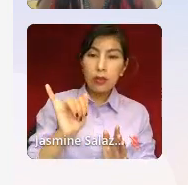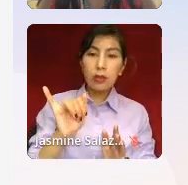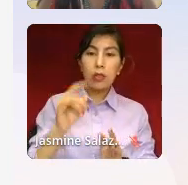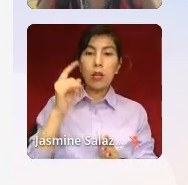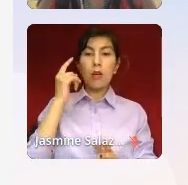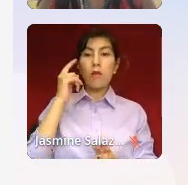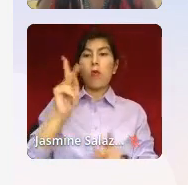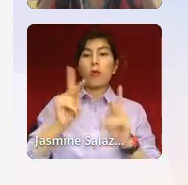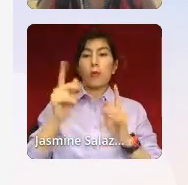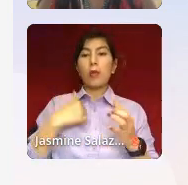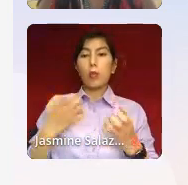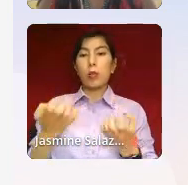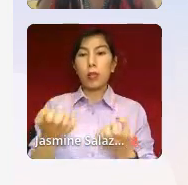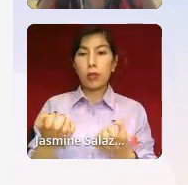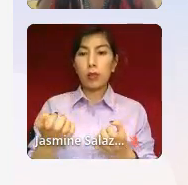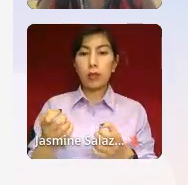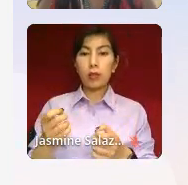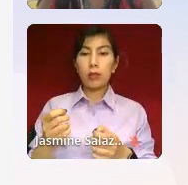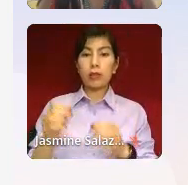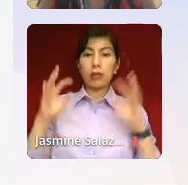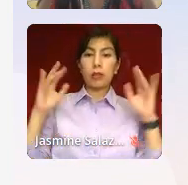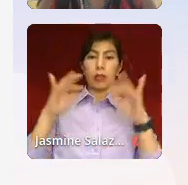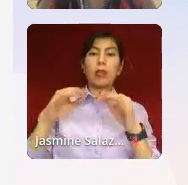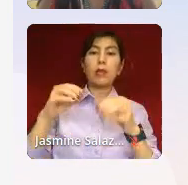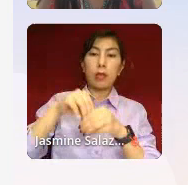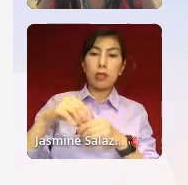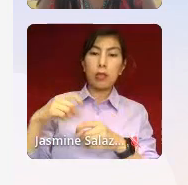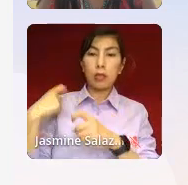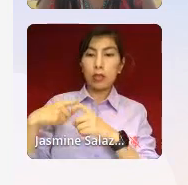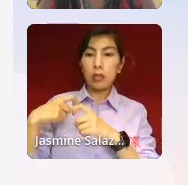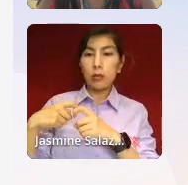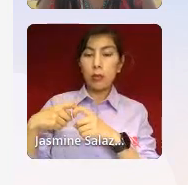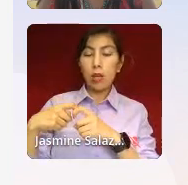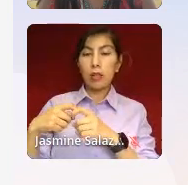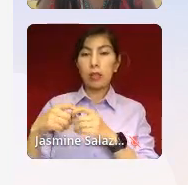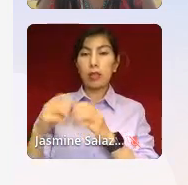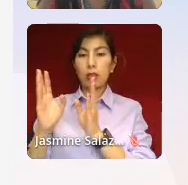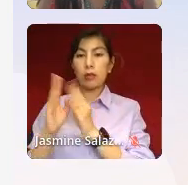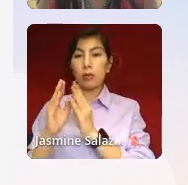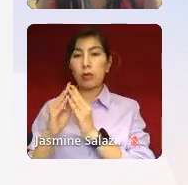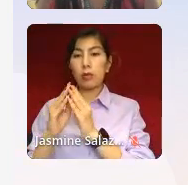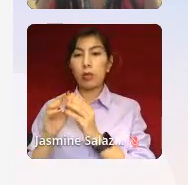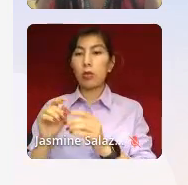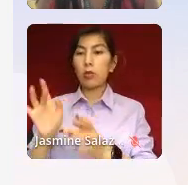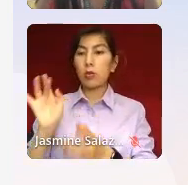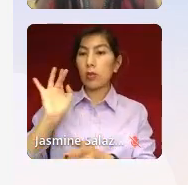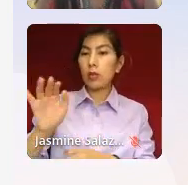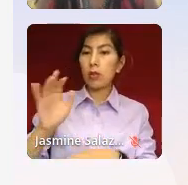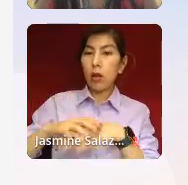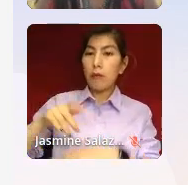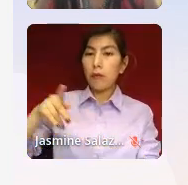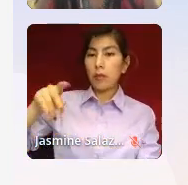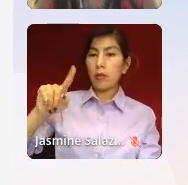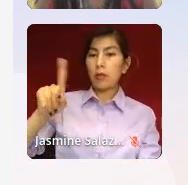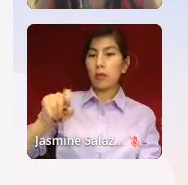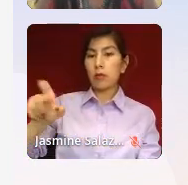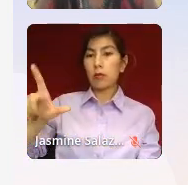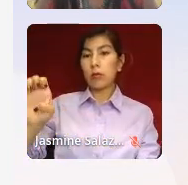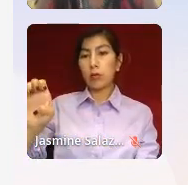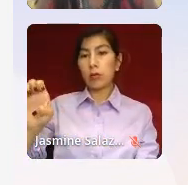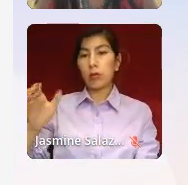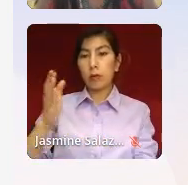summit with the Spanish translation, you will click on that puzzle piece and it will prompt open